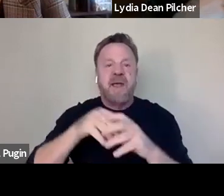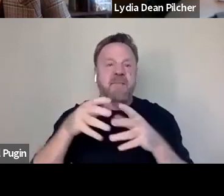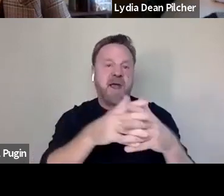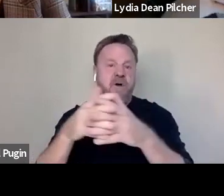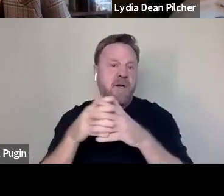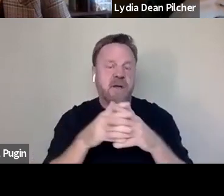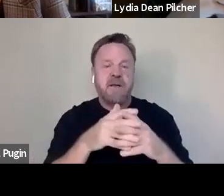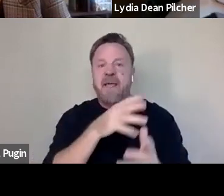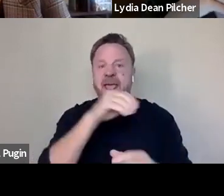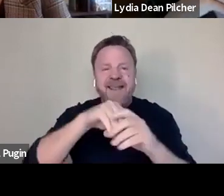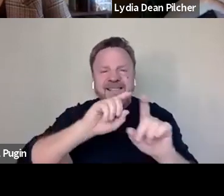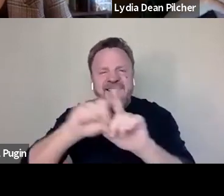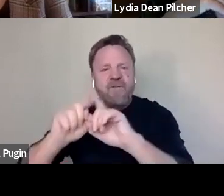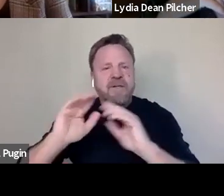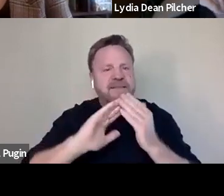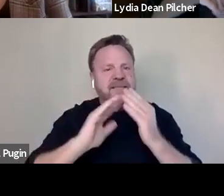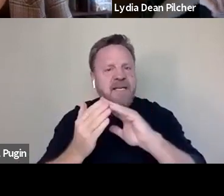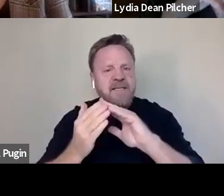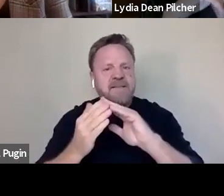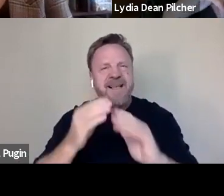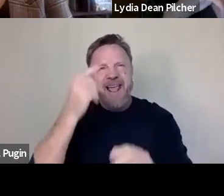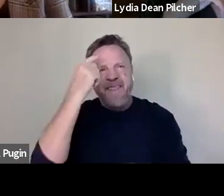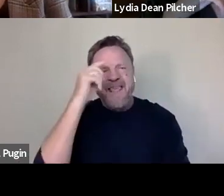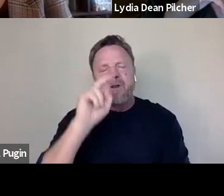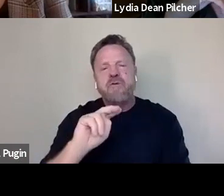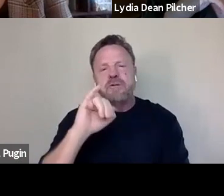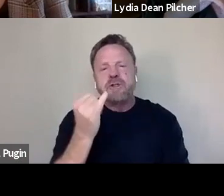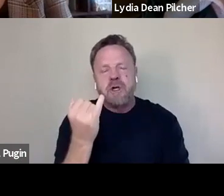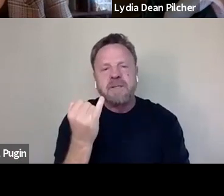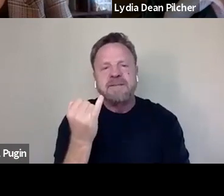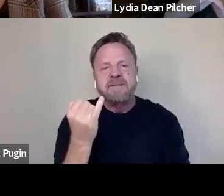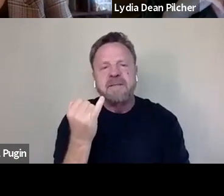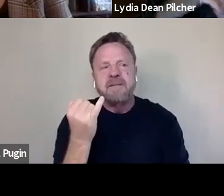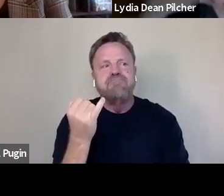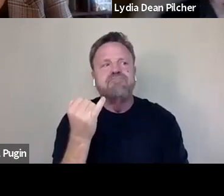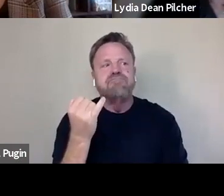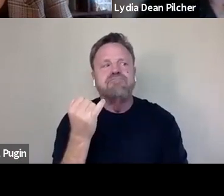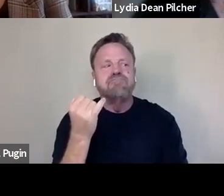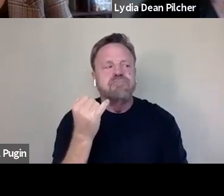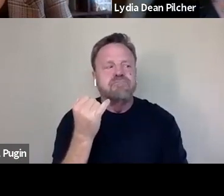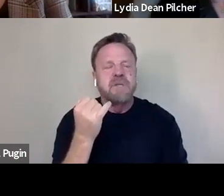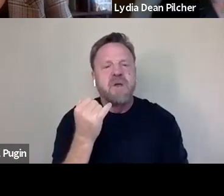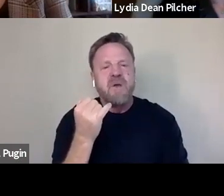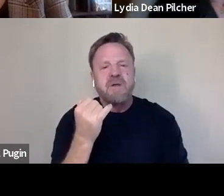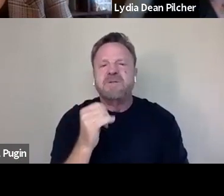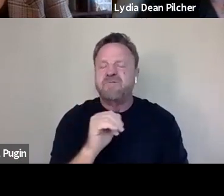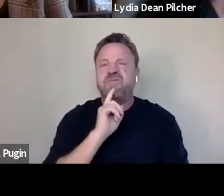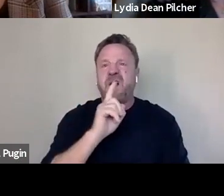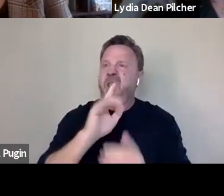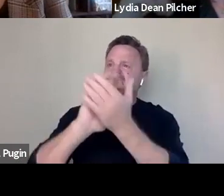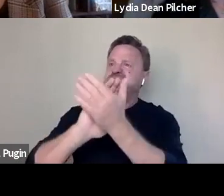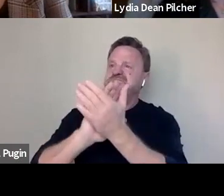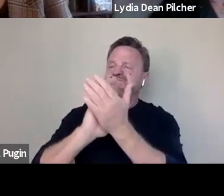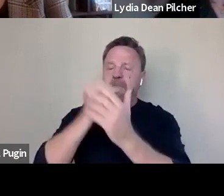a lot of different cities. I think that New Jersey really, should take a bow, because it was a woman in the